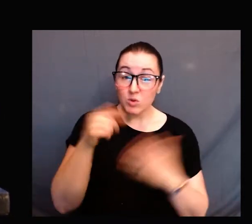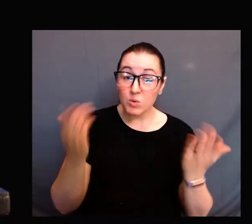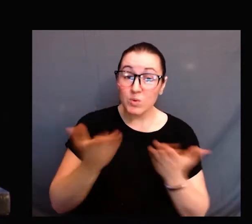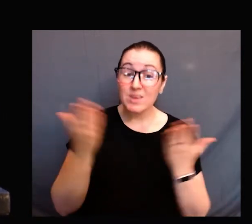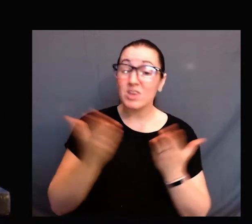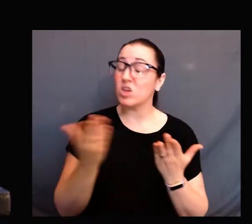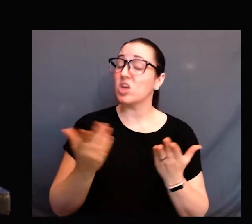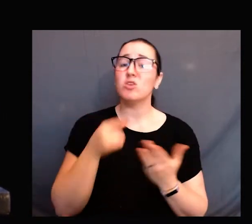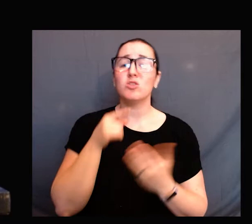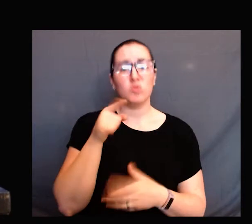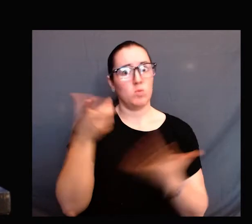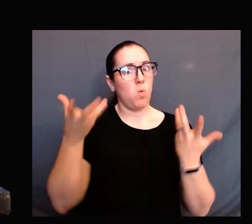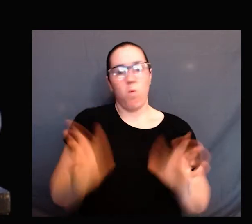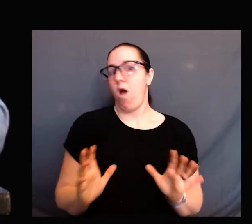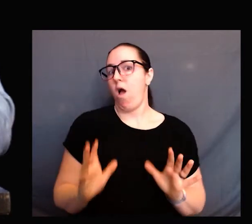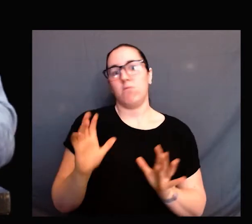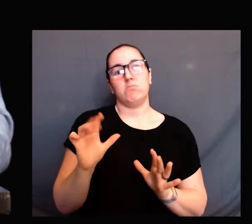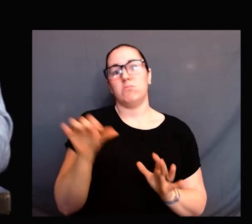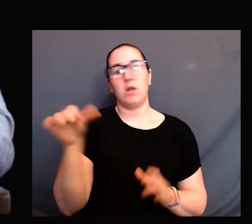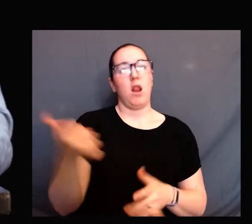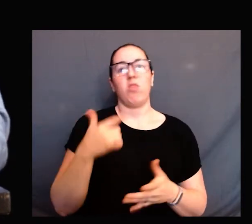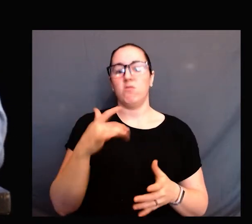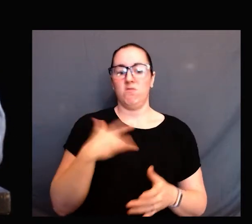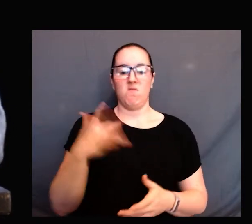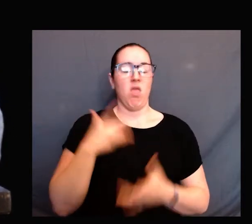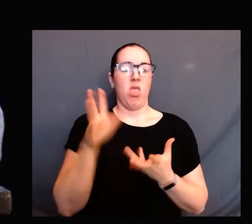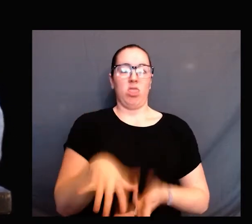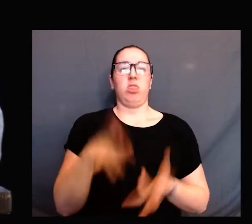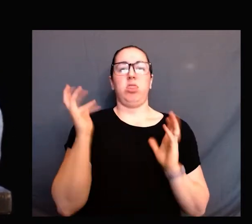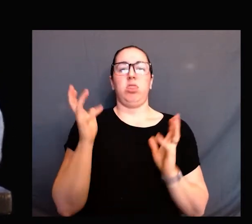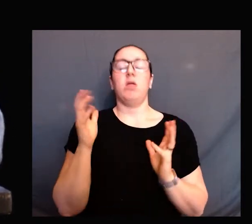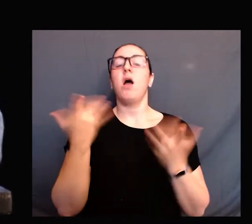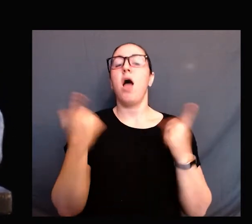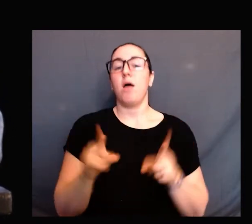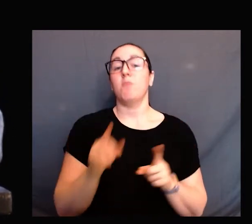here is because you don't want another crash